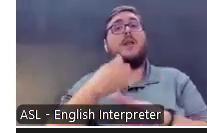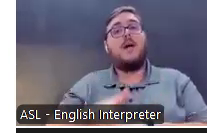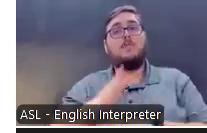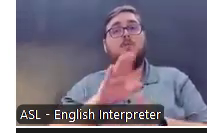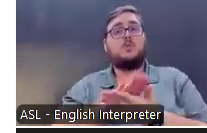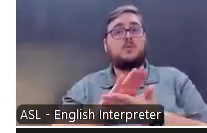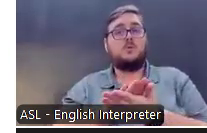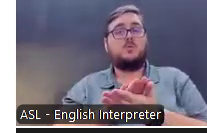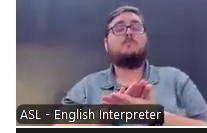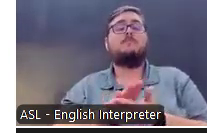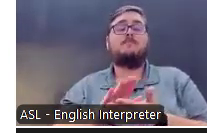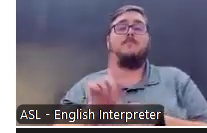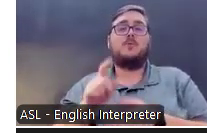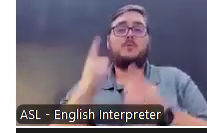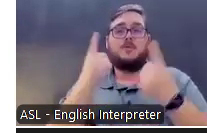Next slide.